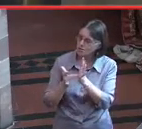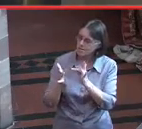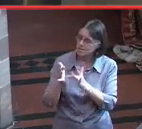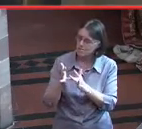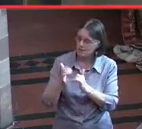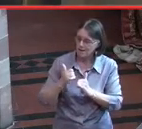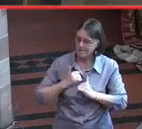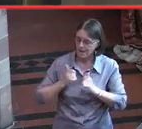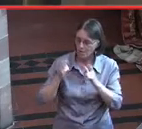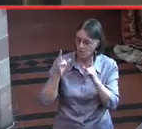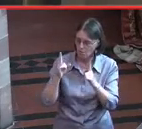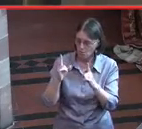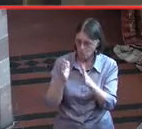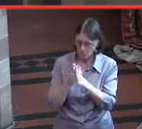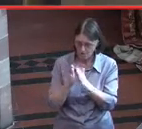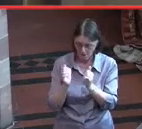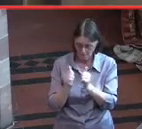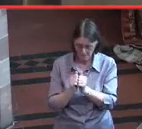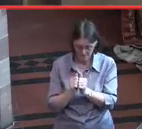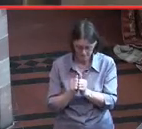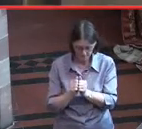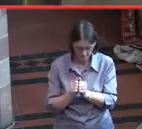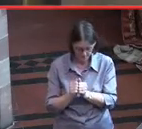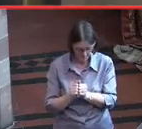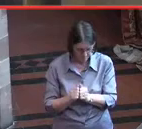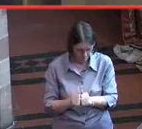Lord. Amen.